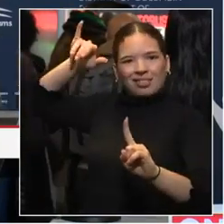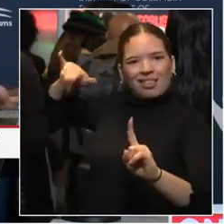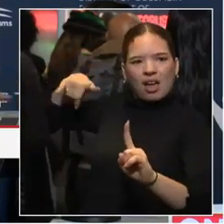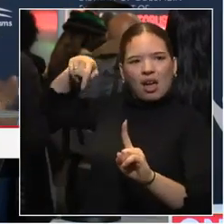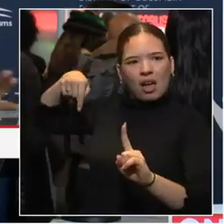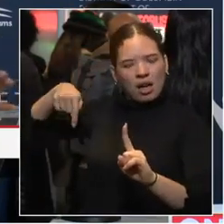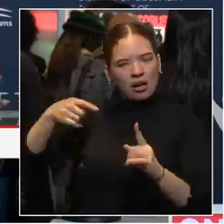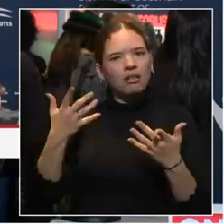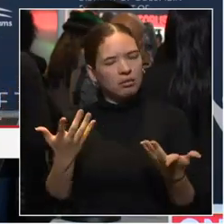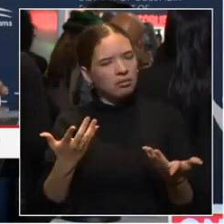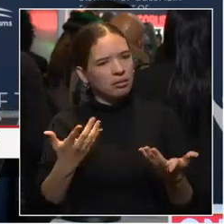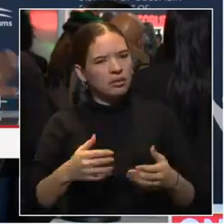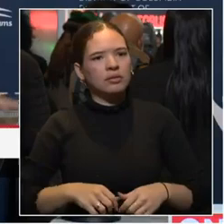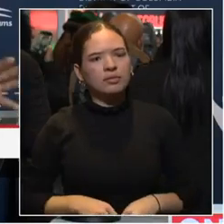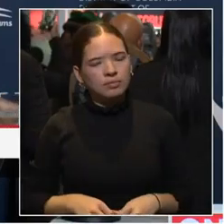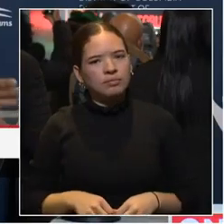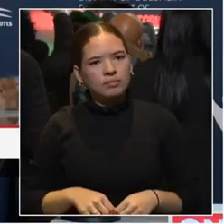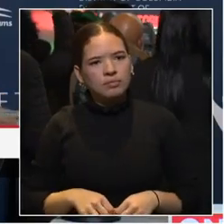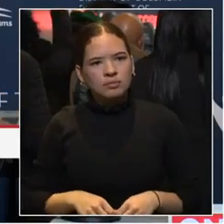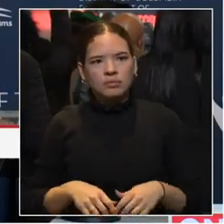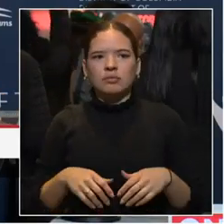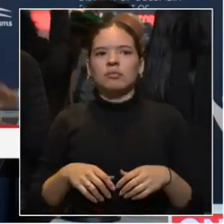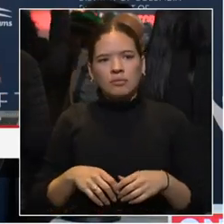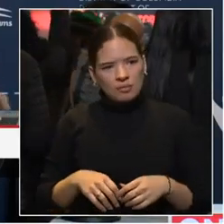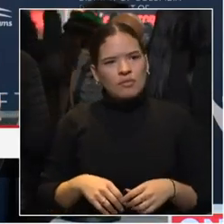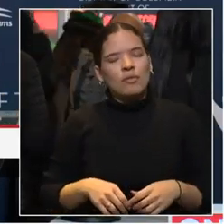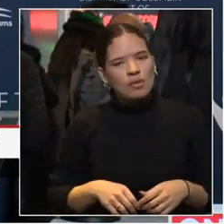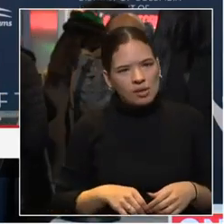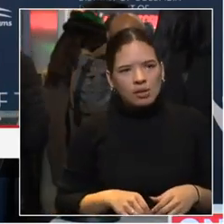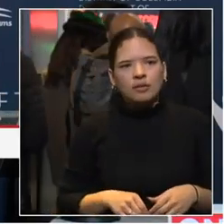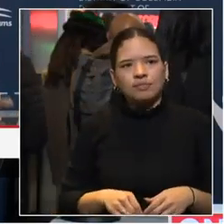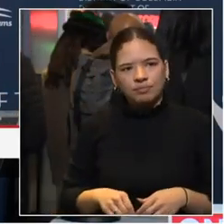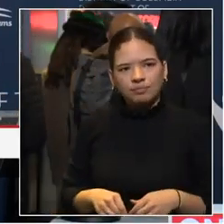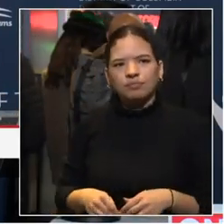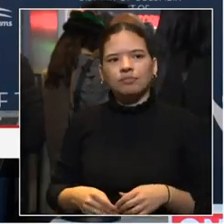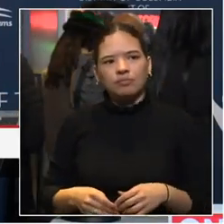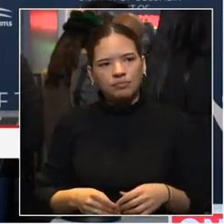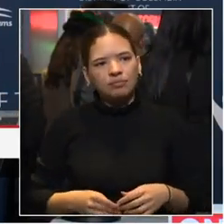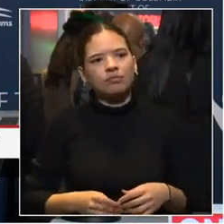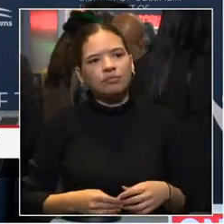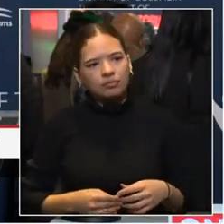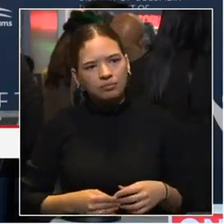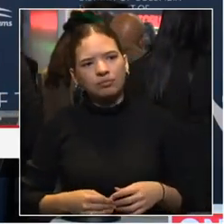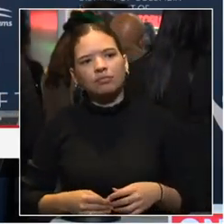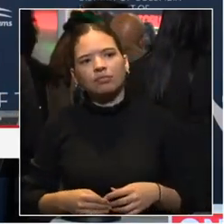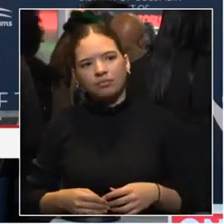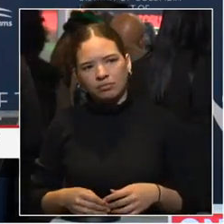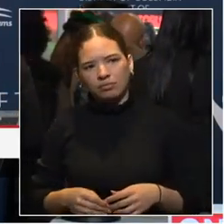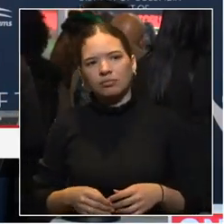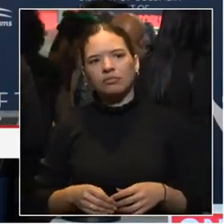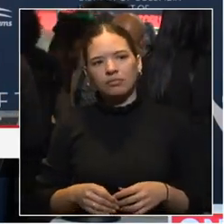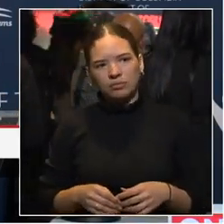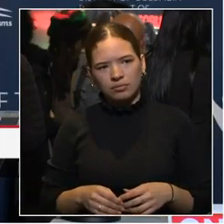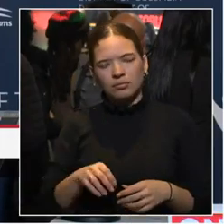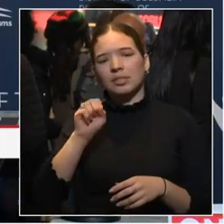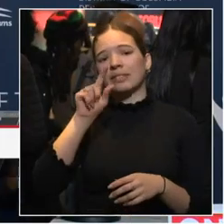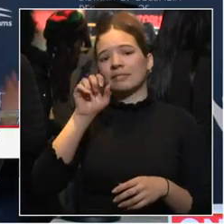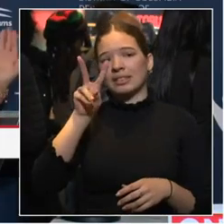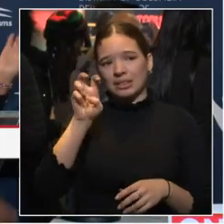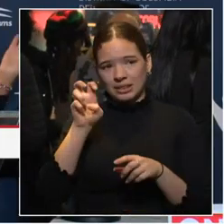big thing about the Stevie Wonder song. Again, Stevie Wonder, Happy Birthday. How many of you know what that song's about? Raise your hand if you